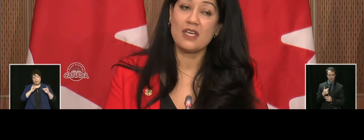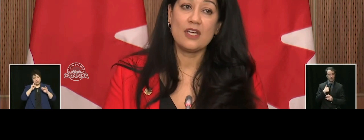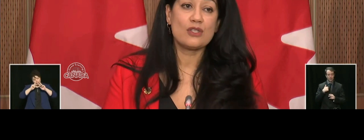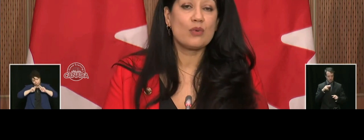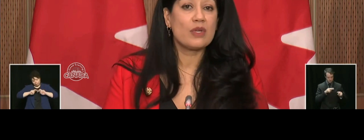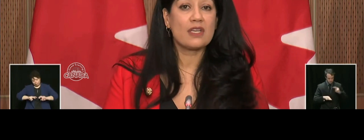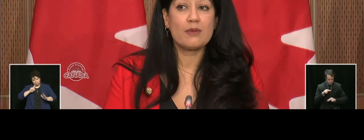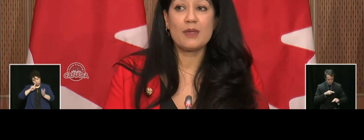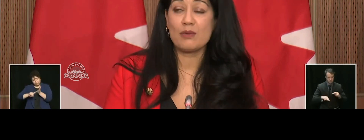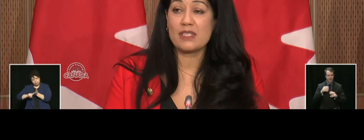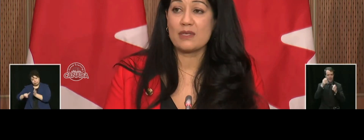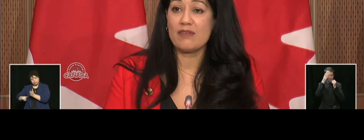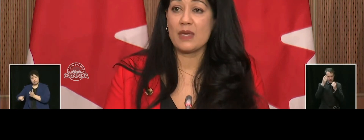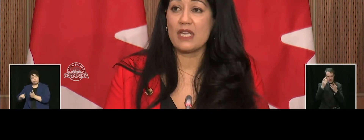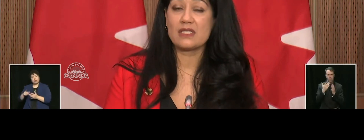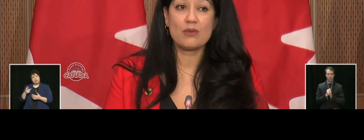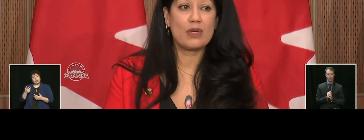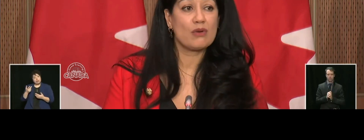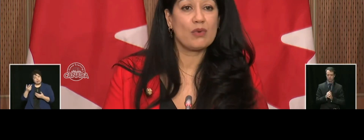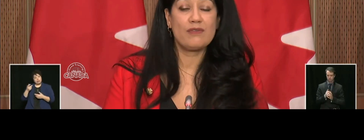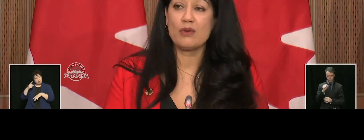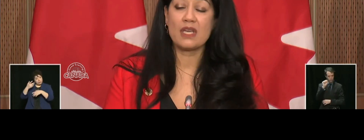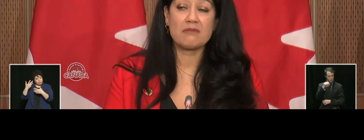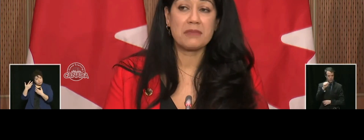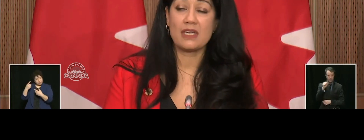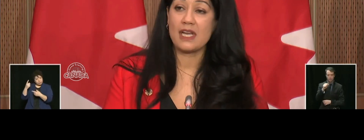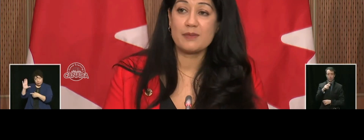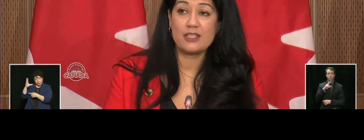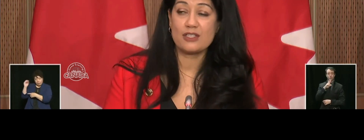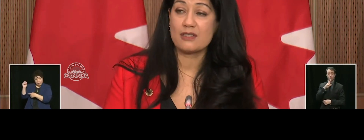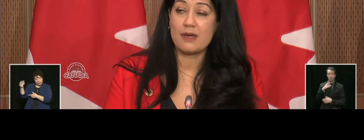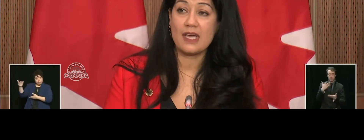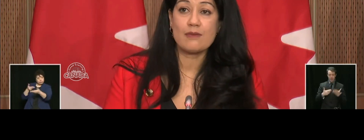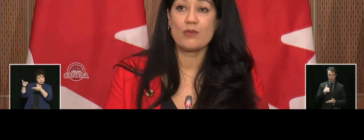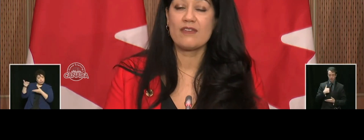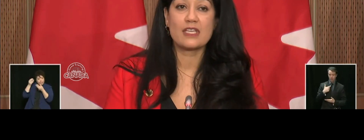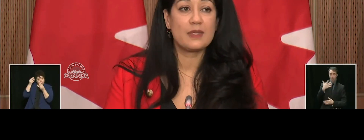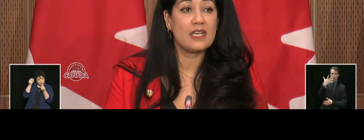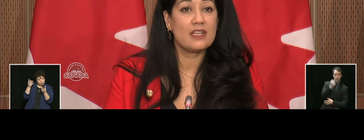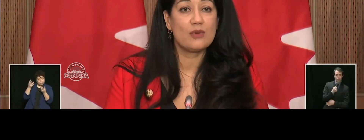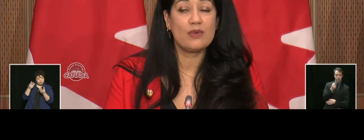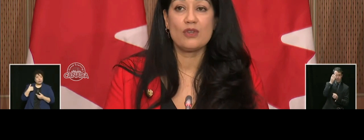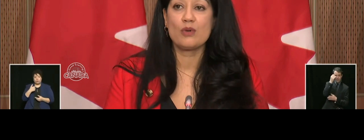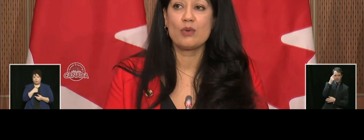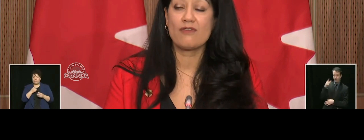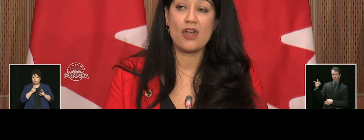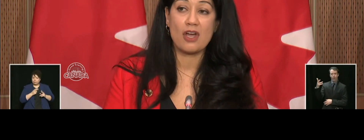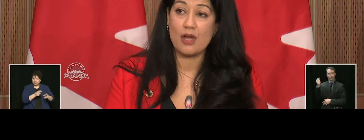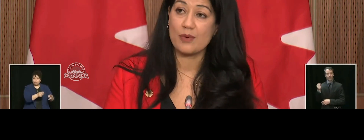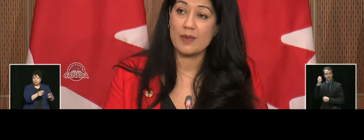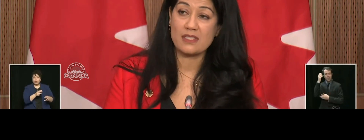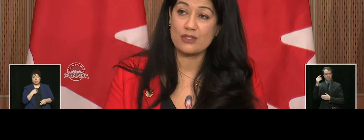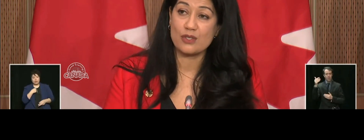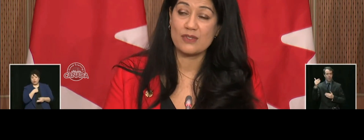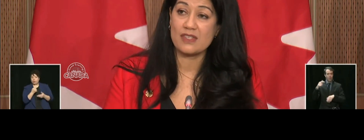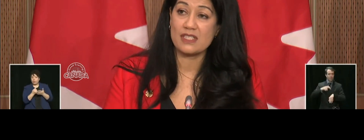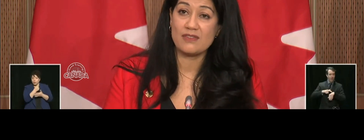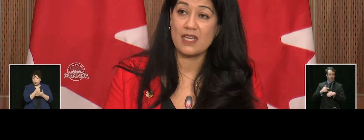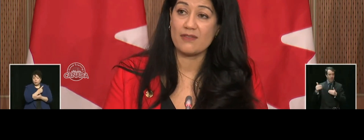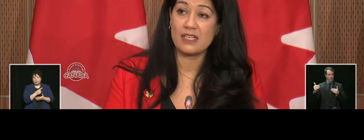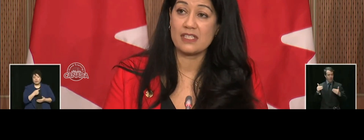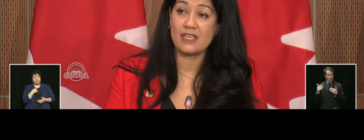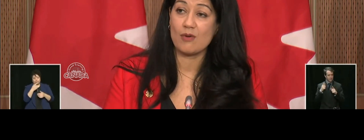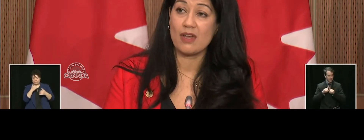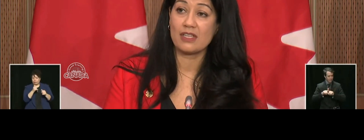times. So what the commitment was that we've made is that we are reviewing it in an expeditious way. We've expedited the review. We have not compromised in terms of the